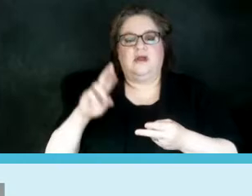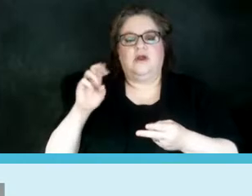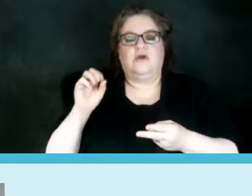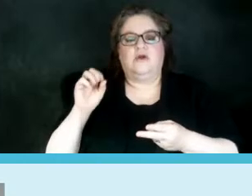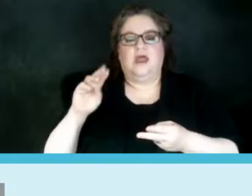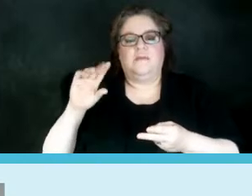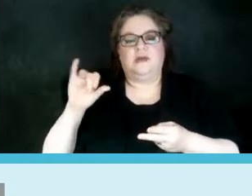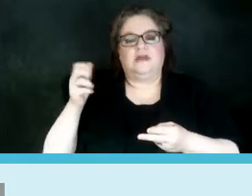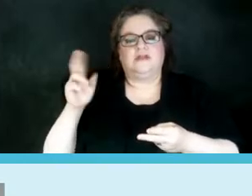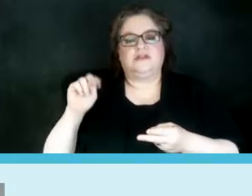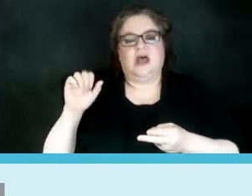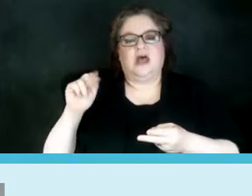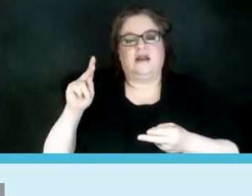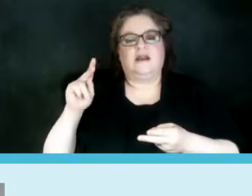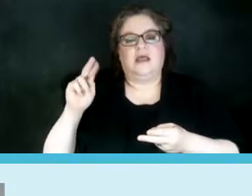Jonaknek